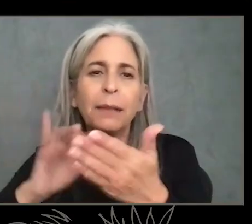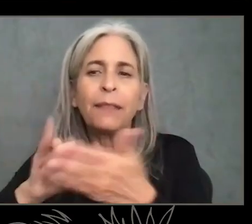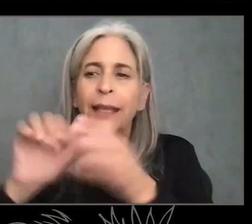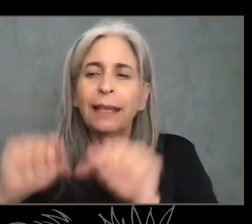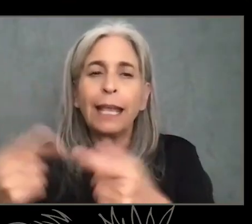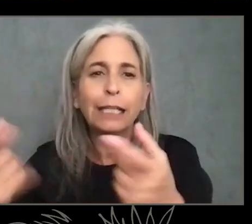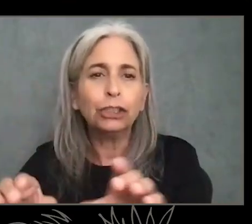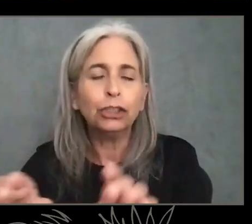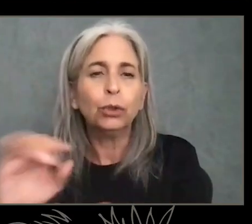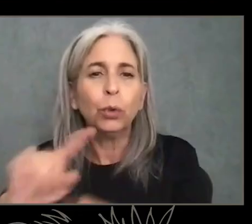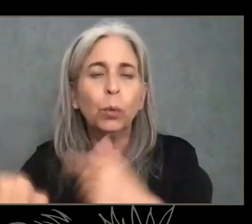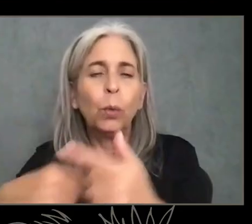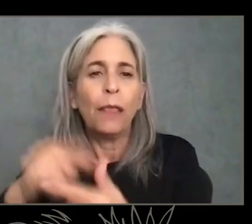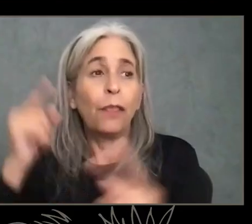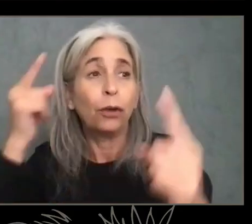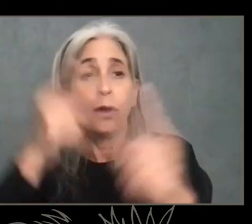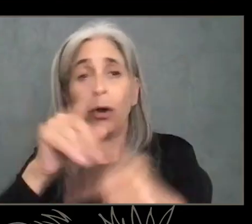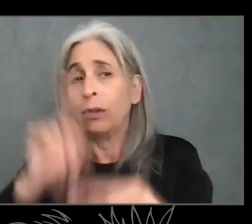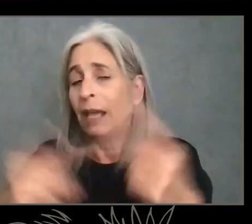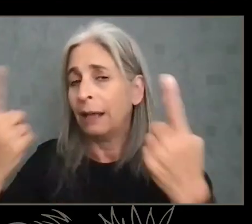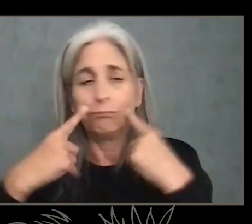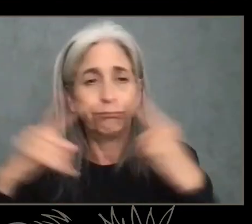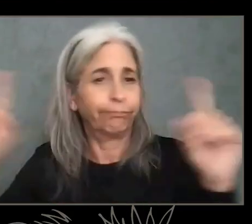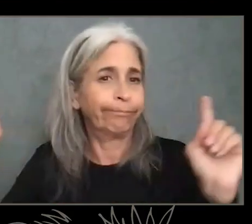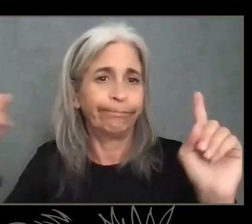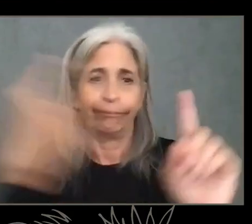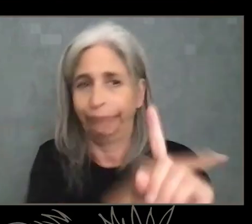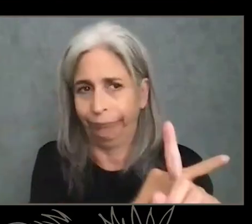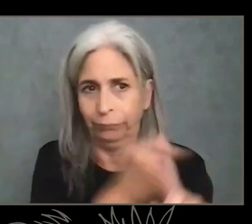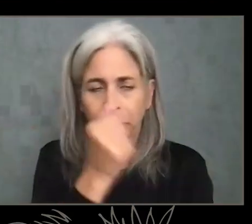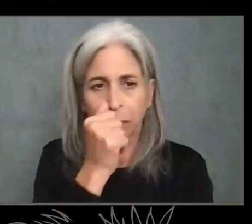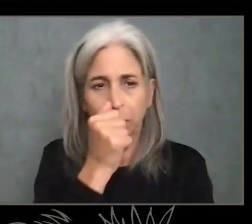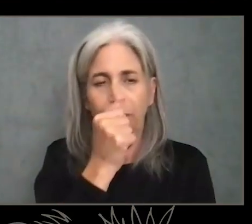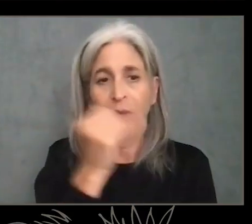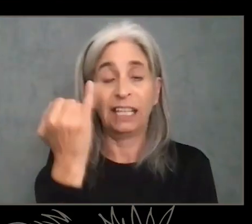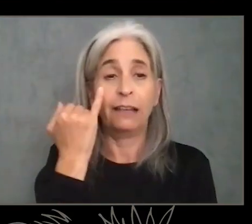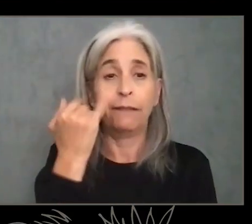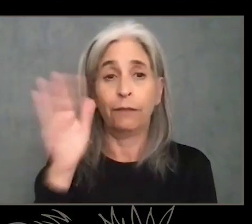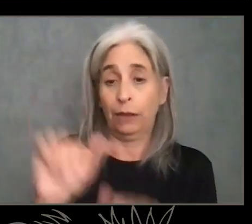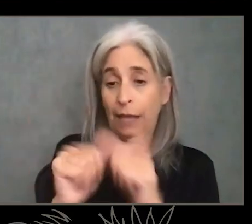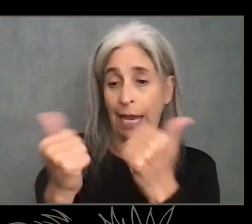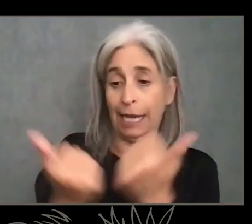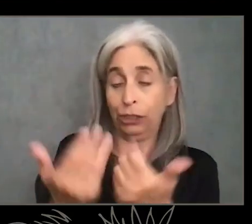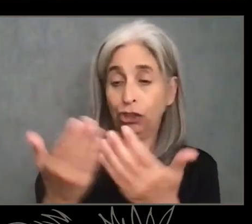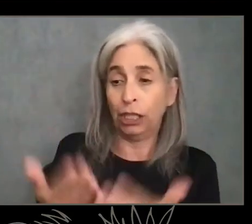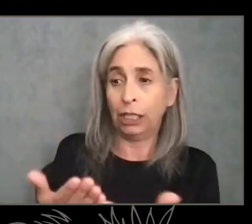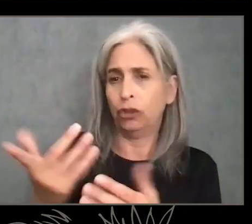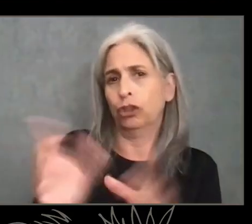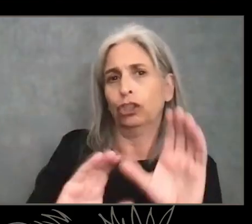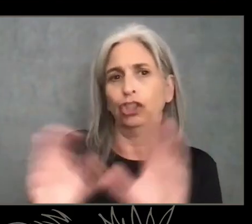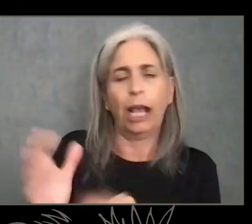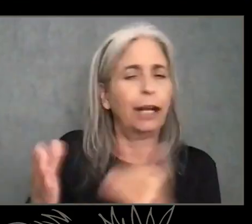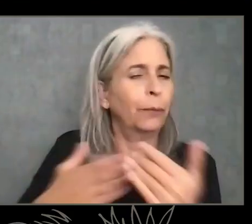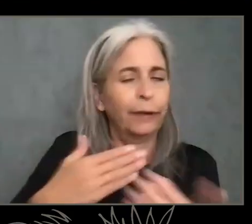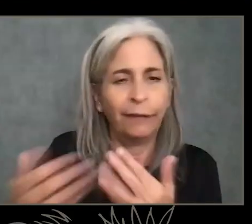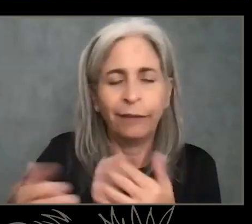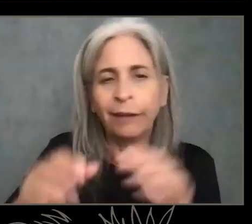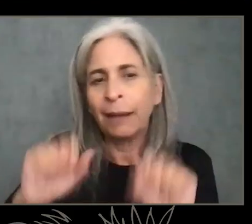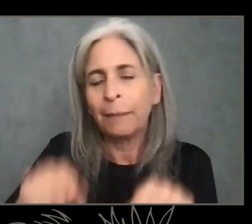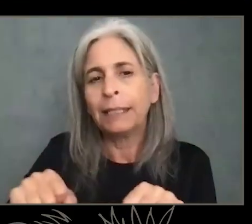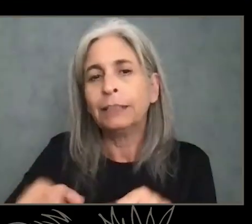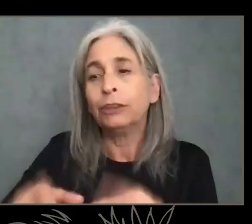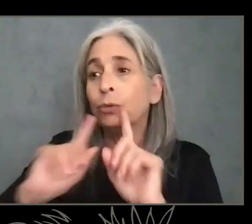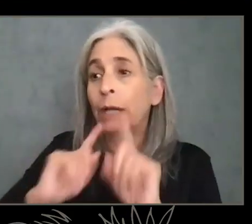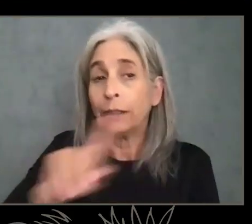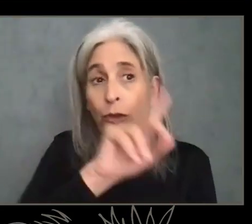do when the goal cannot be accomplished. So the goal of your agent or your chat or whatever could be